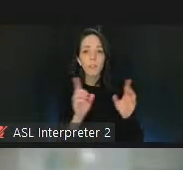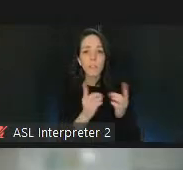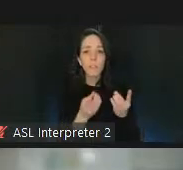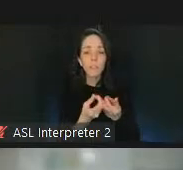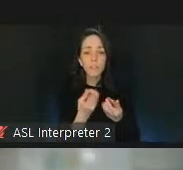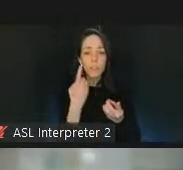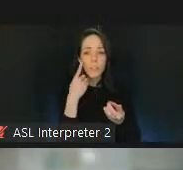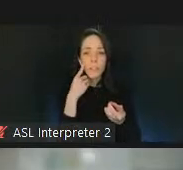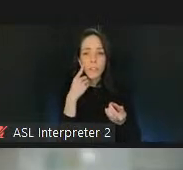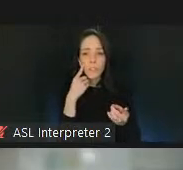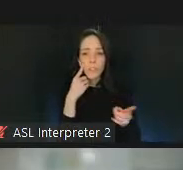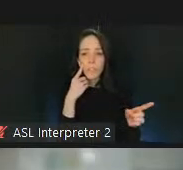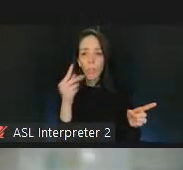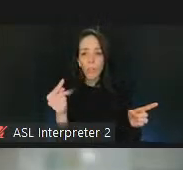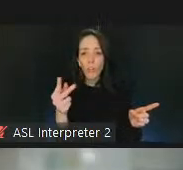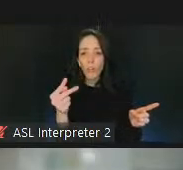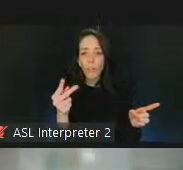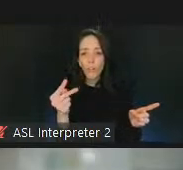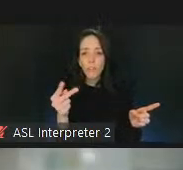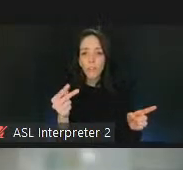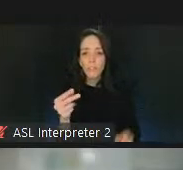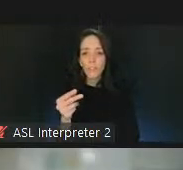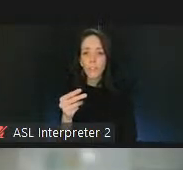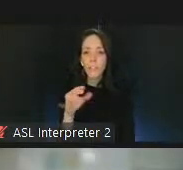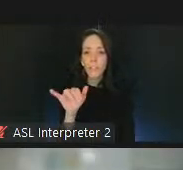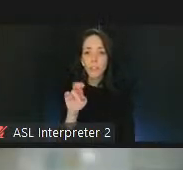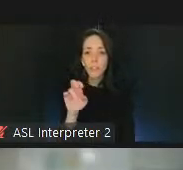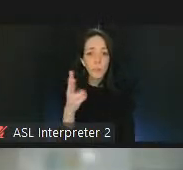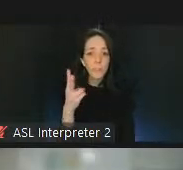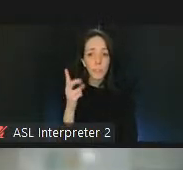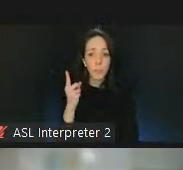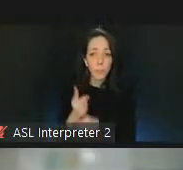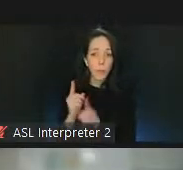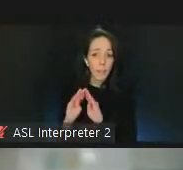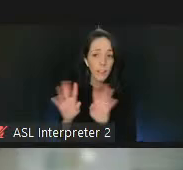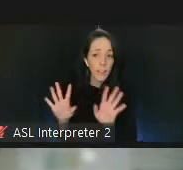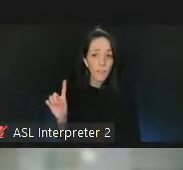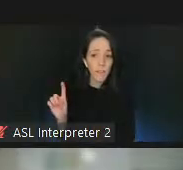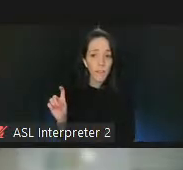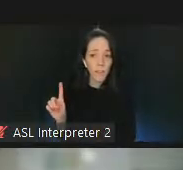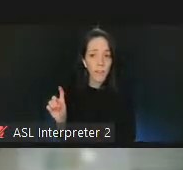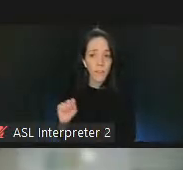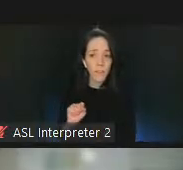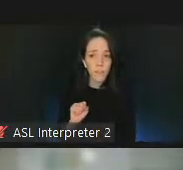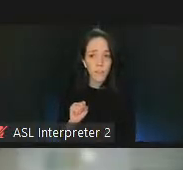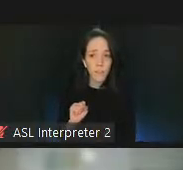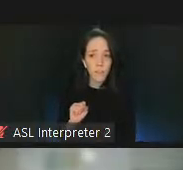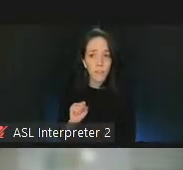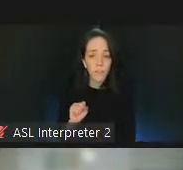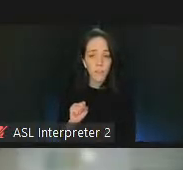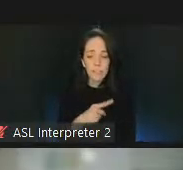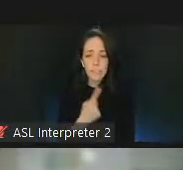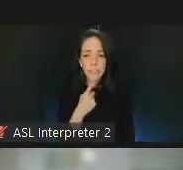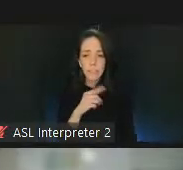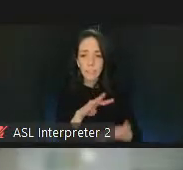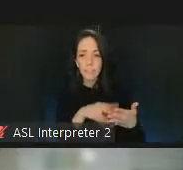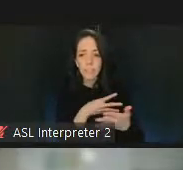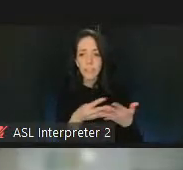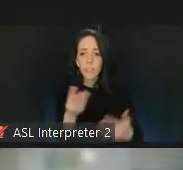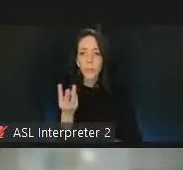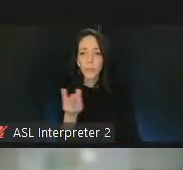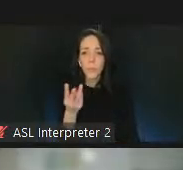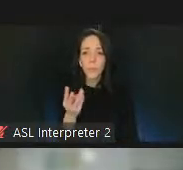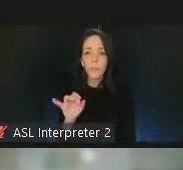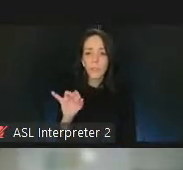lighting is Thursday, June 2nd. In the schedule, the one on Wednesday, June